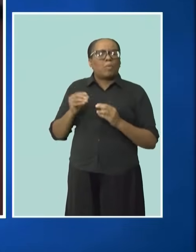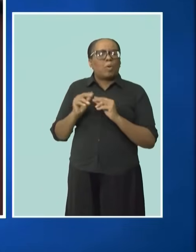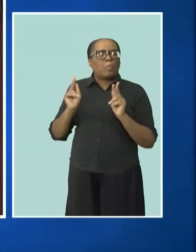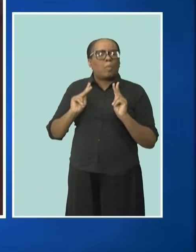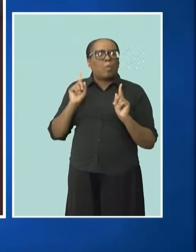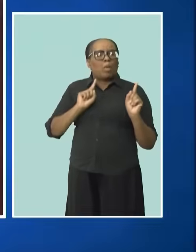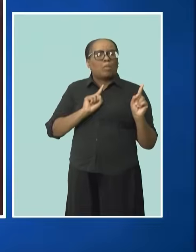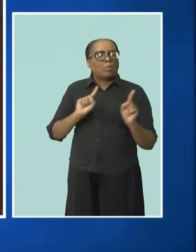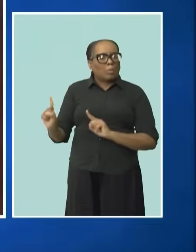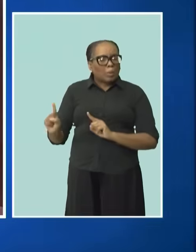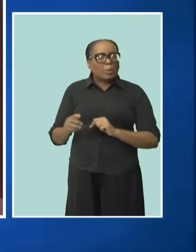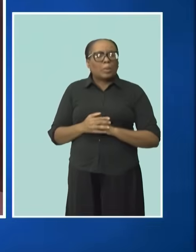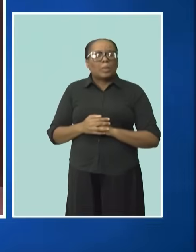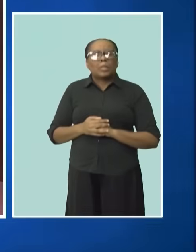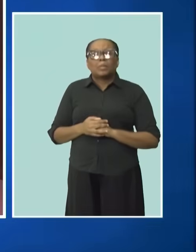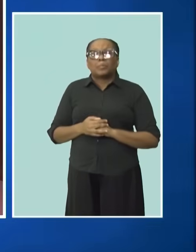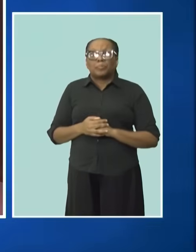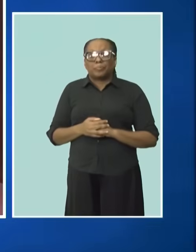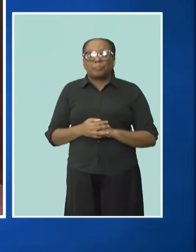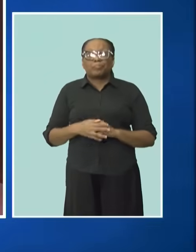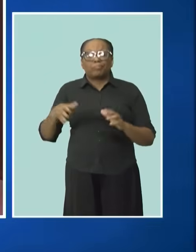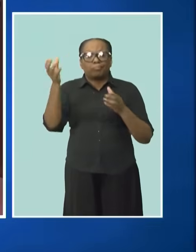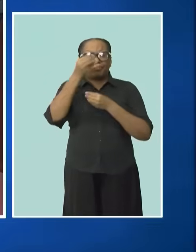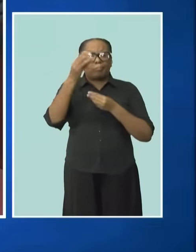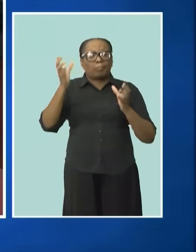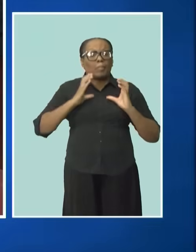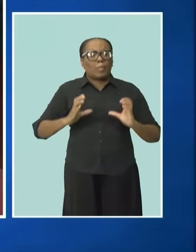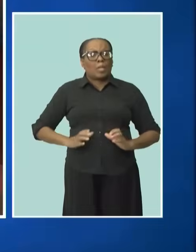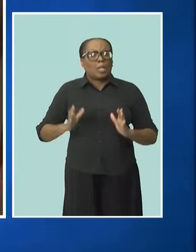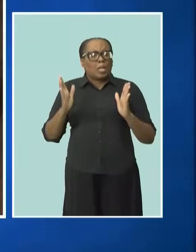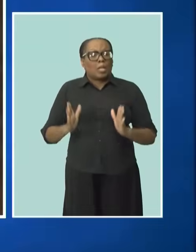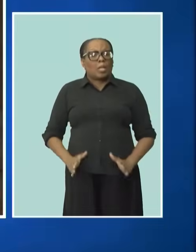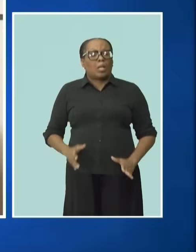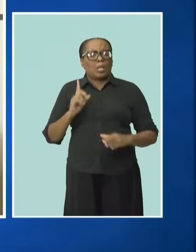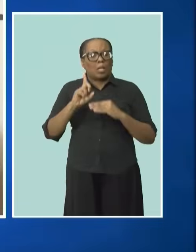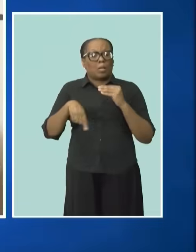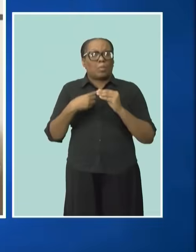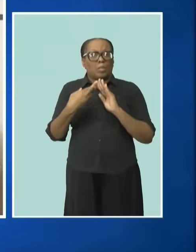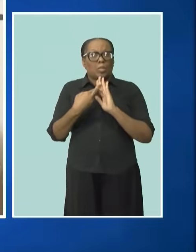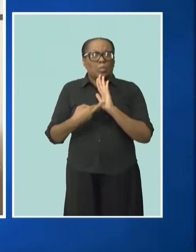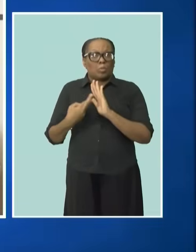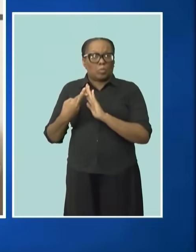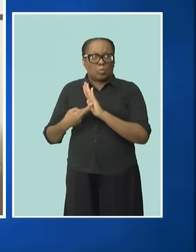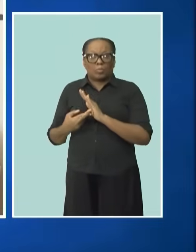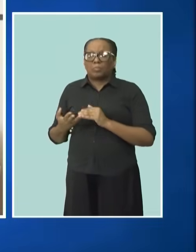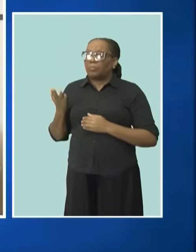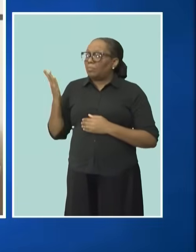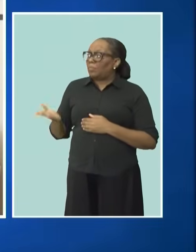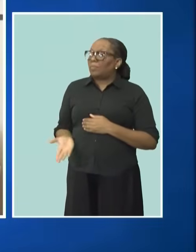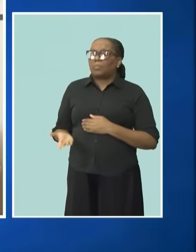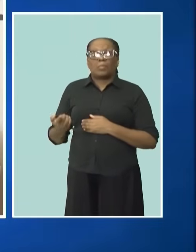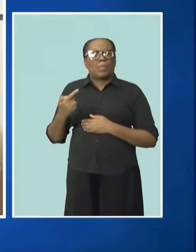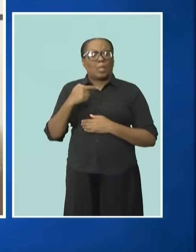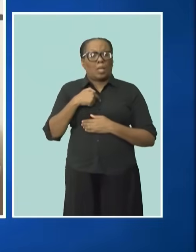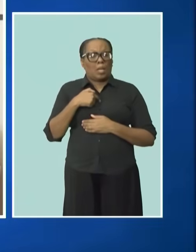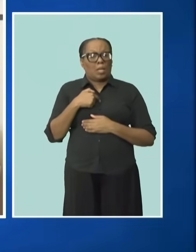Belgrave says he informs his customers about the regulation at all times. As a tint person, they go follow the